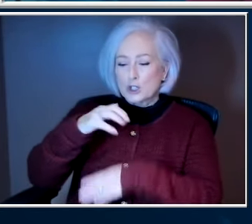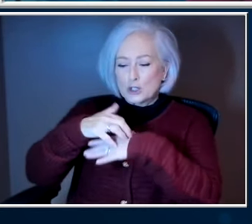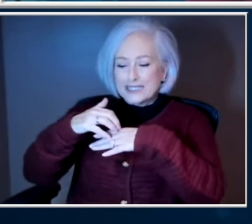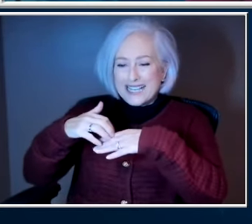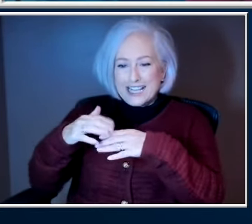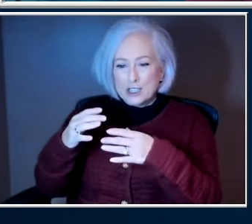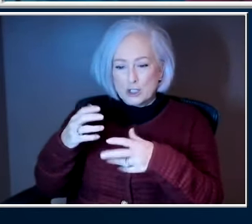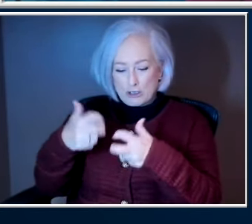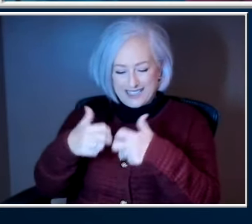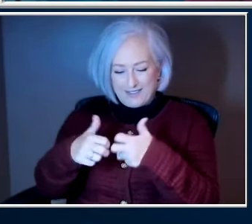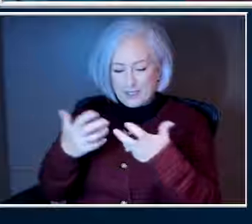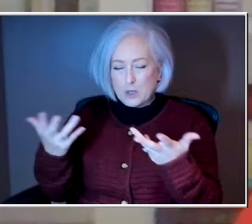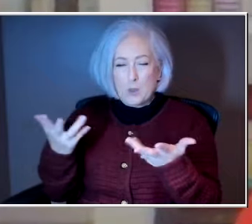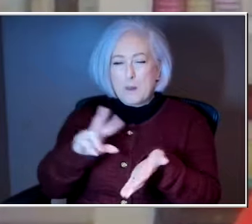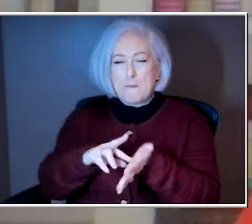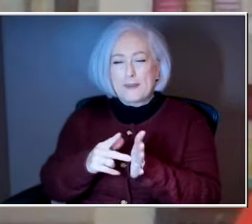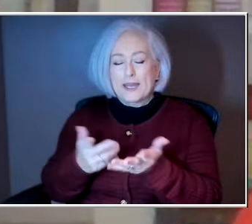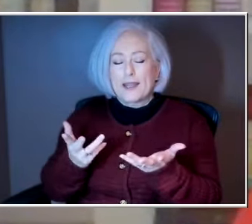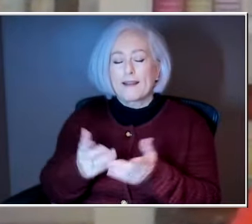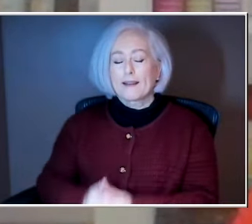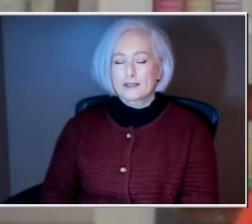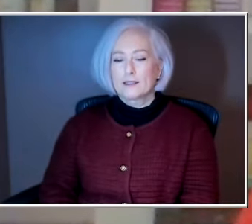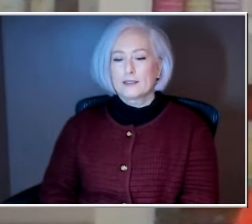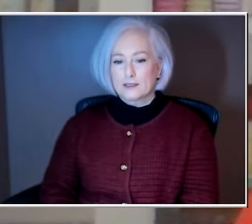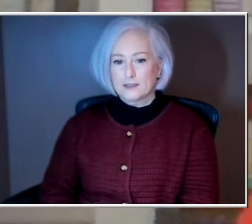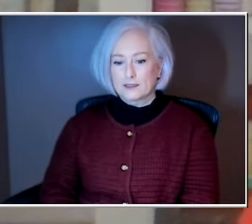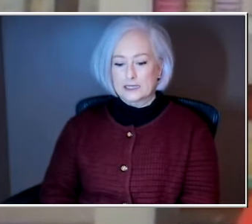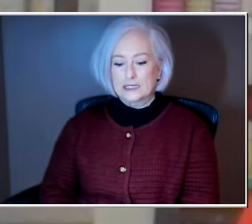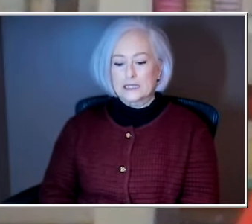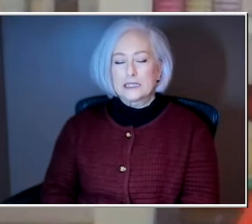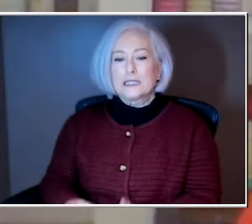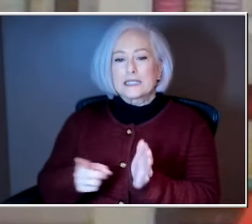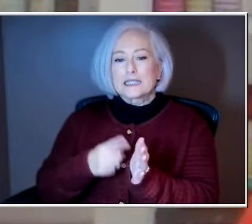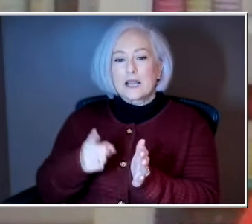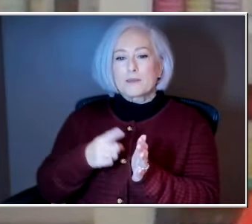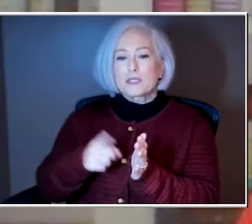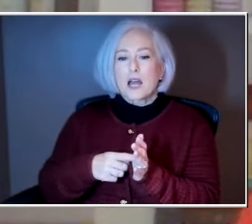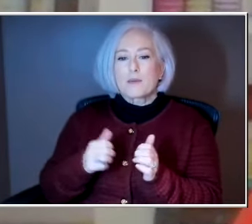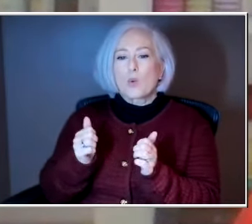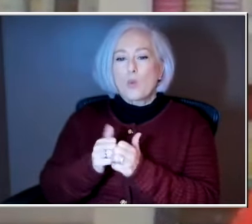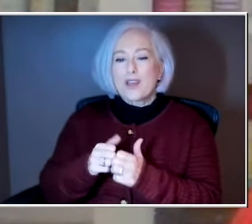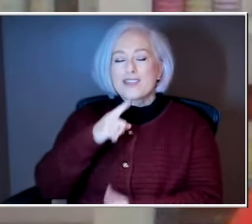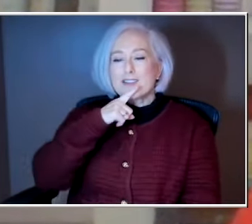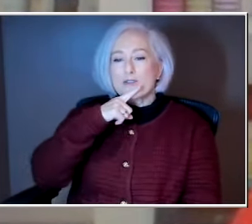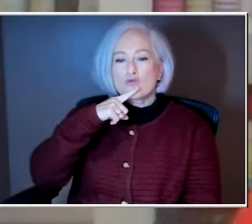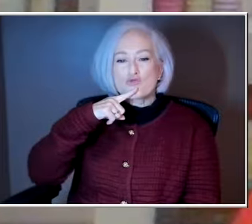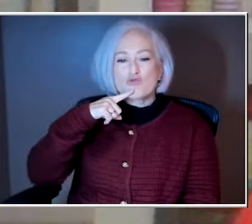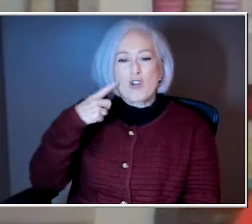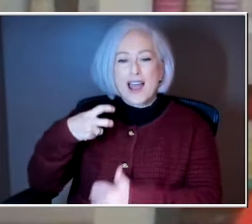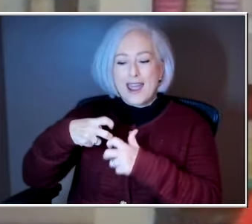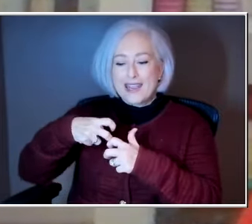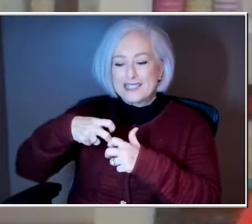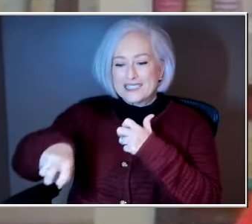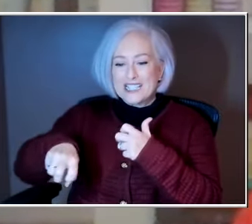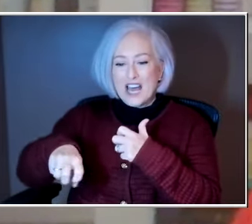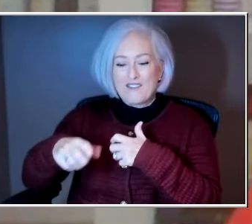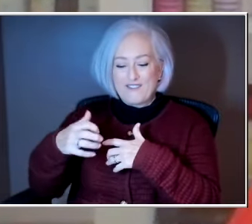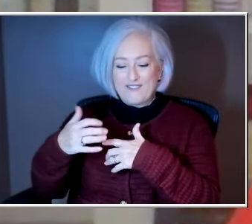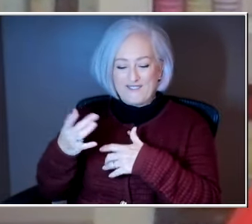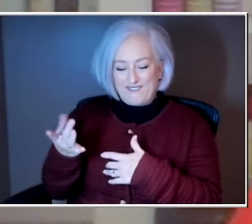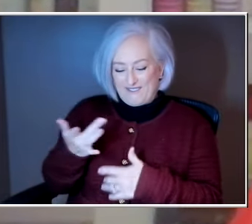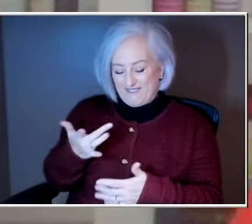Yeah, so some patients with really dry, tough textures will have issues after surgery with those types of